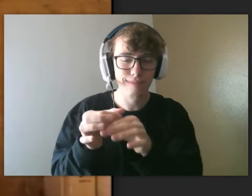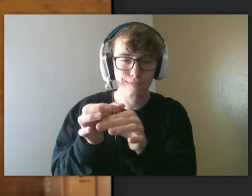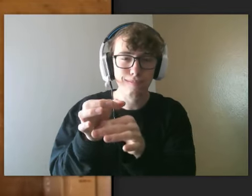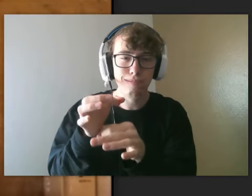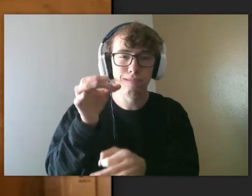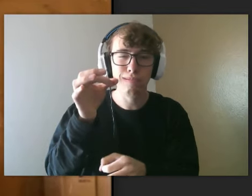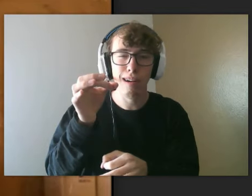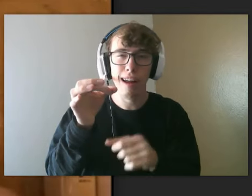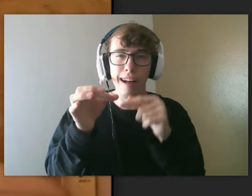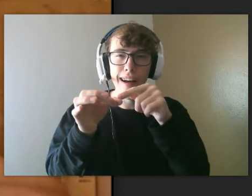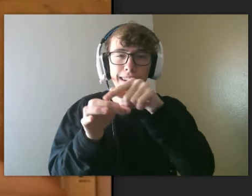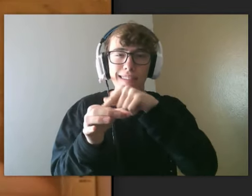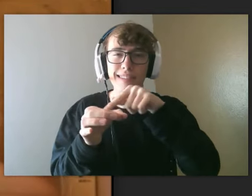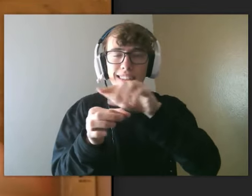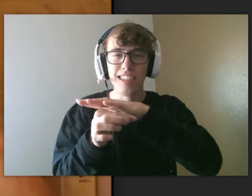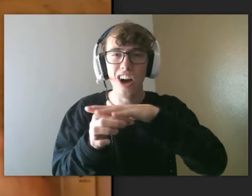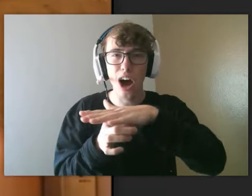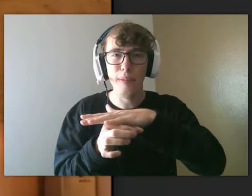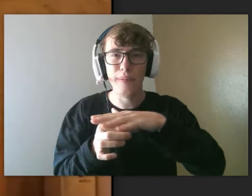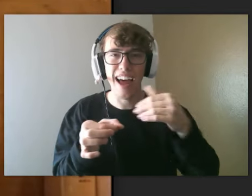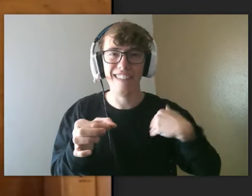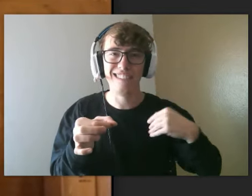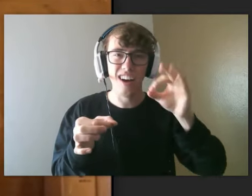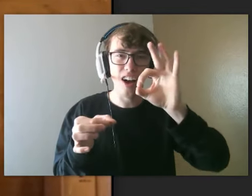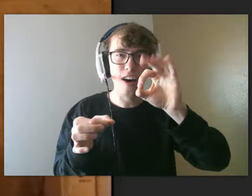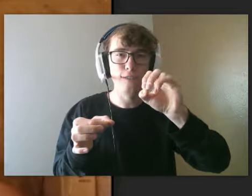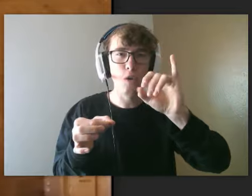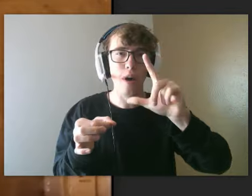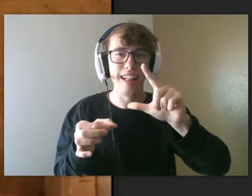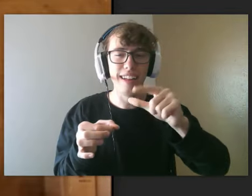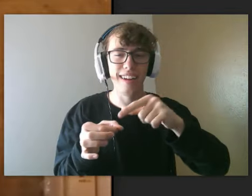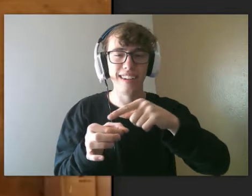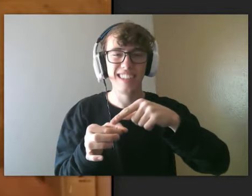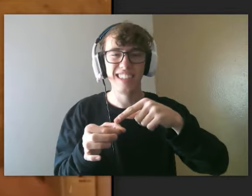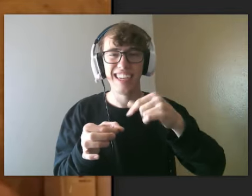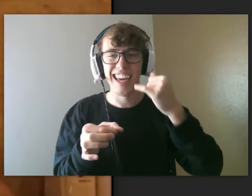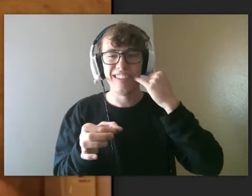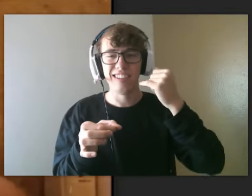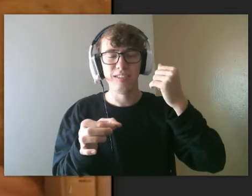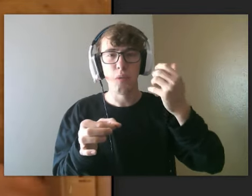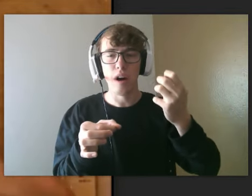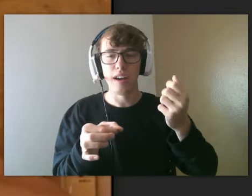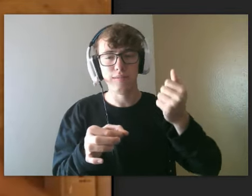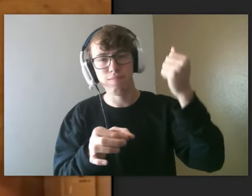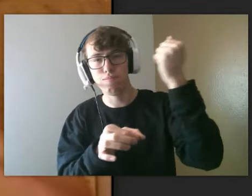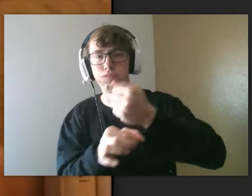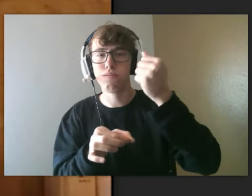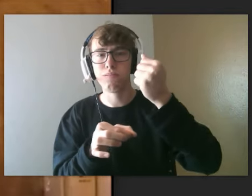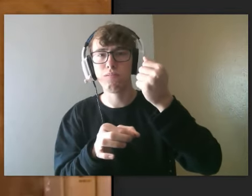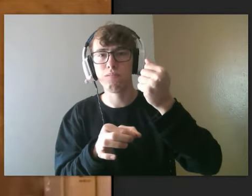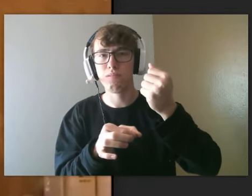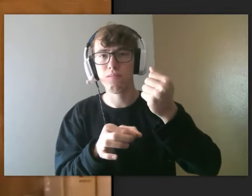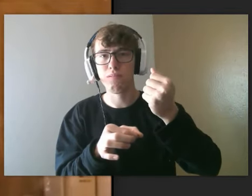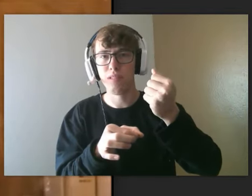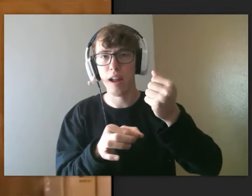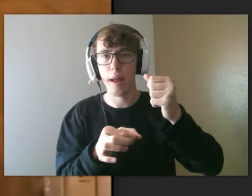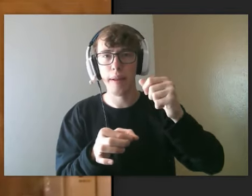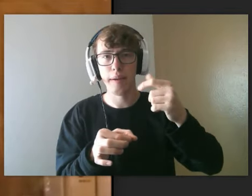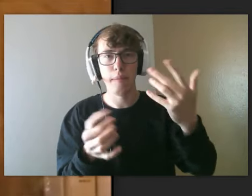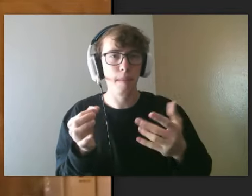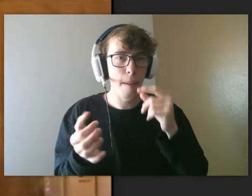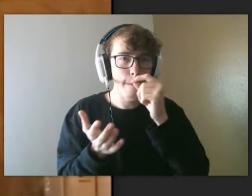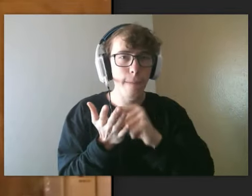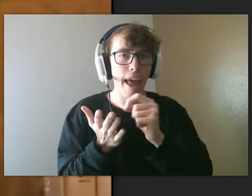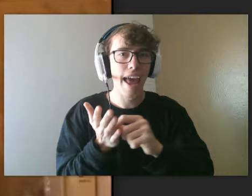So what worked pretty good for me, look at that one came off, is if you can't peel these off, just take a pen and poke a little hole at the